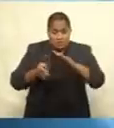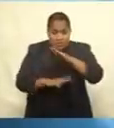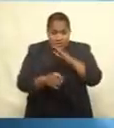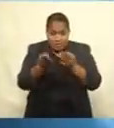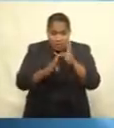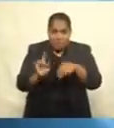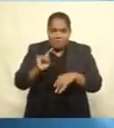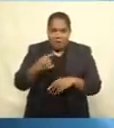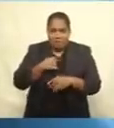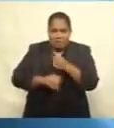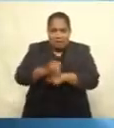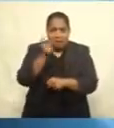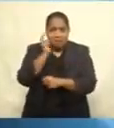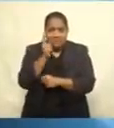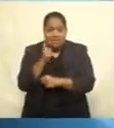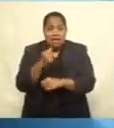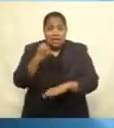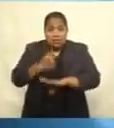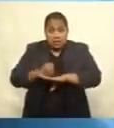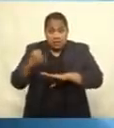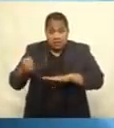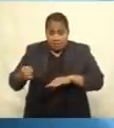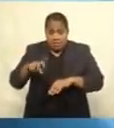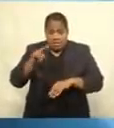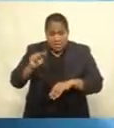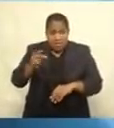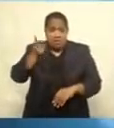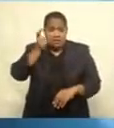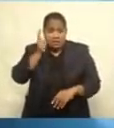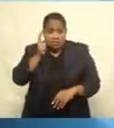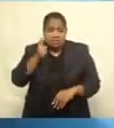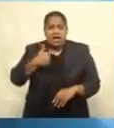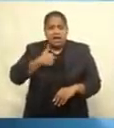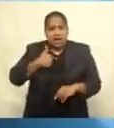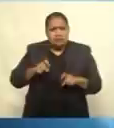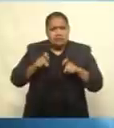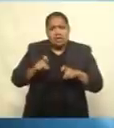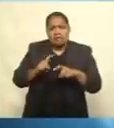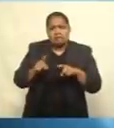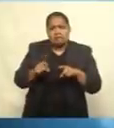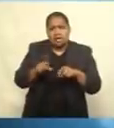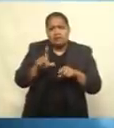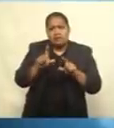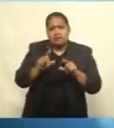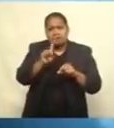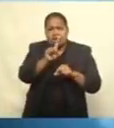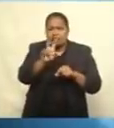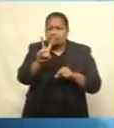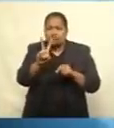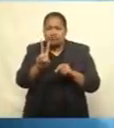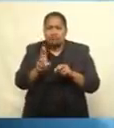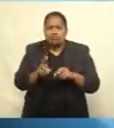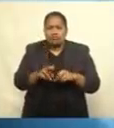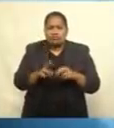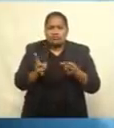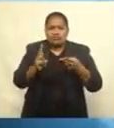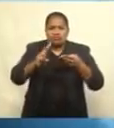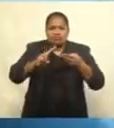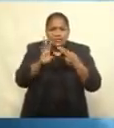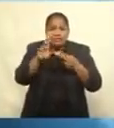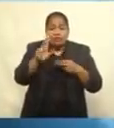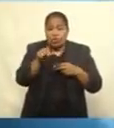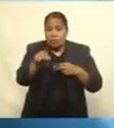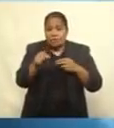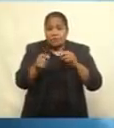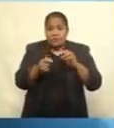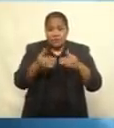at a time when the government needed teachers, and I still had 1 or 2 units to go at the university. And